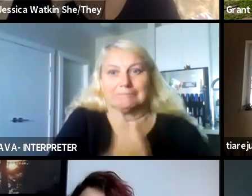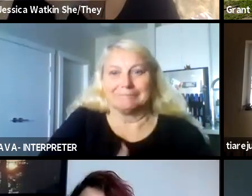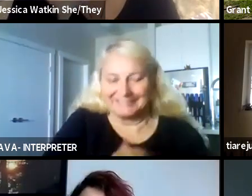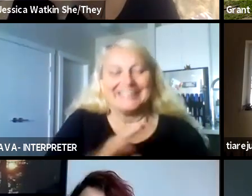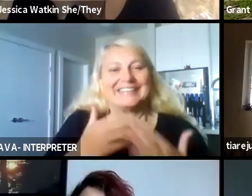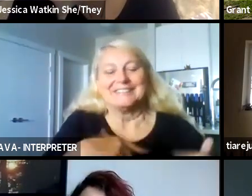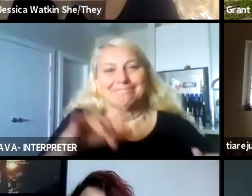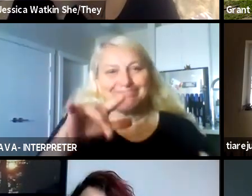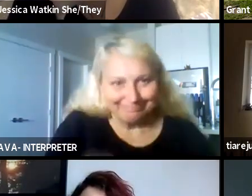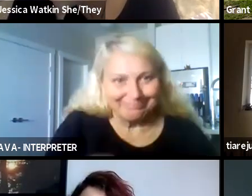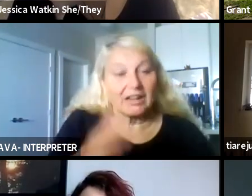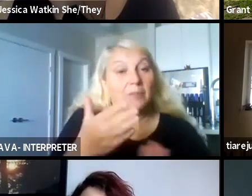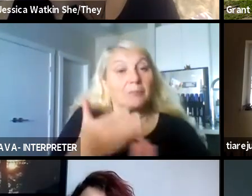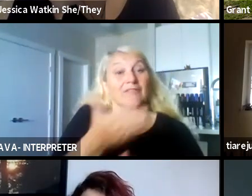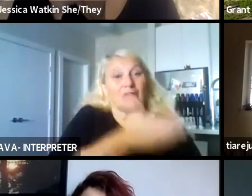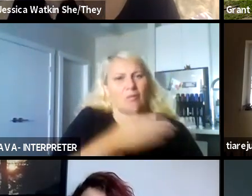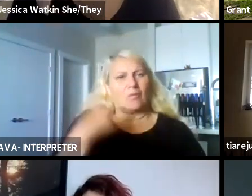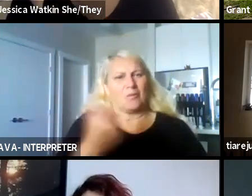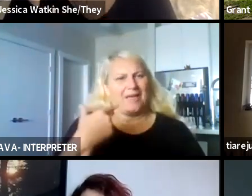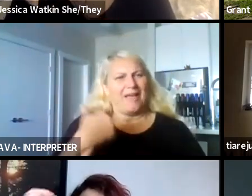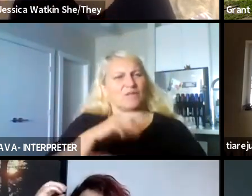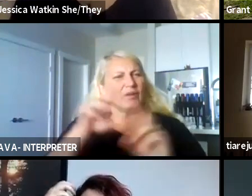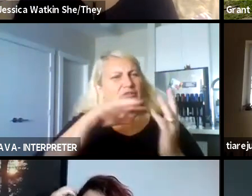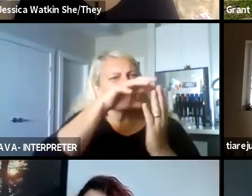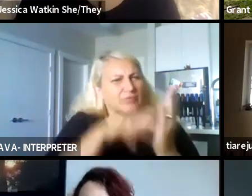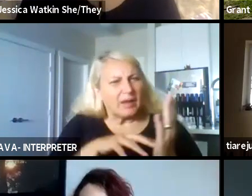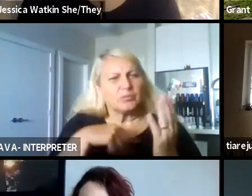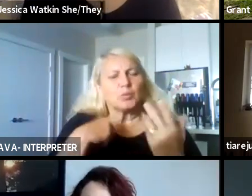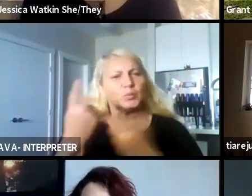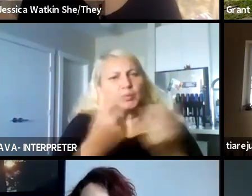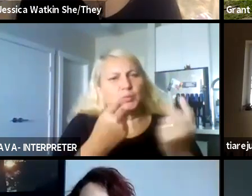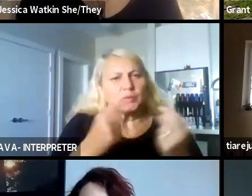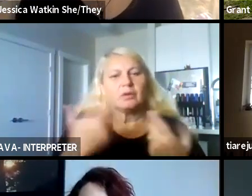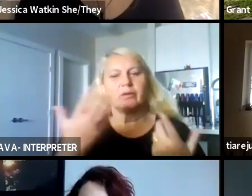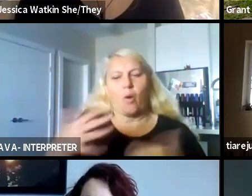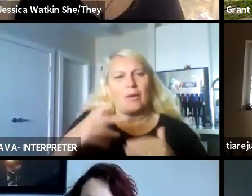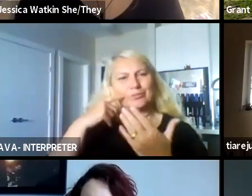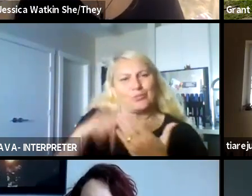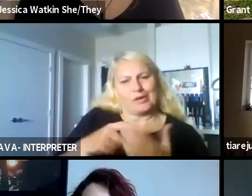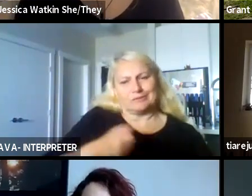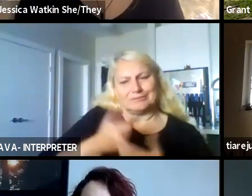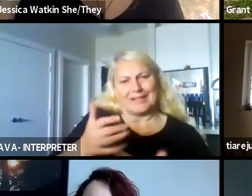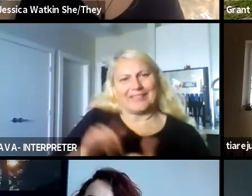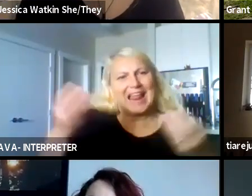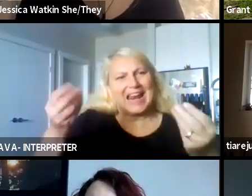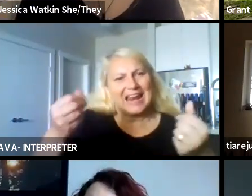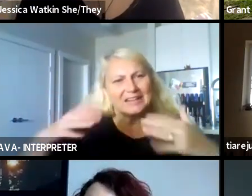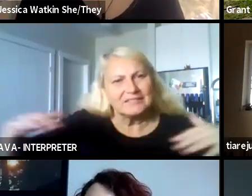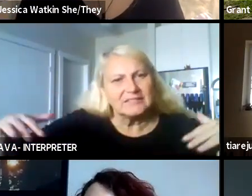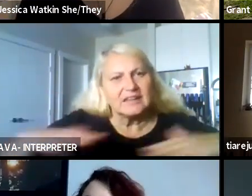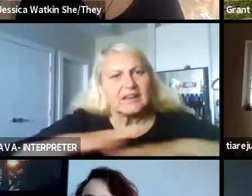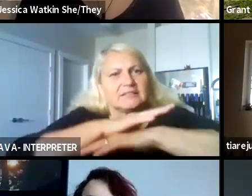the language we would be talking about. Our land acknowledgements were already in there. We made that so that